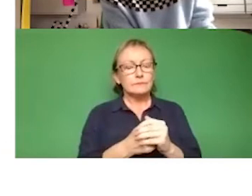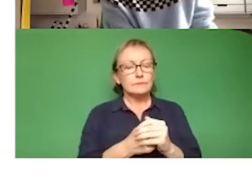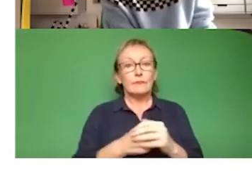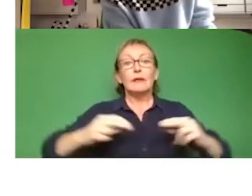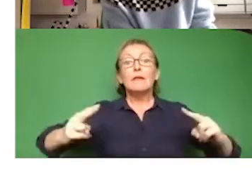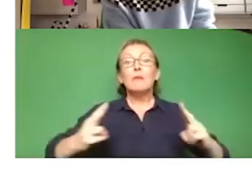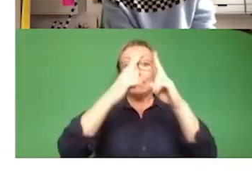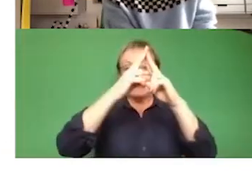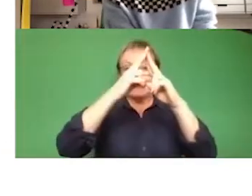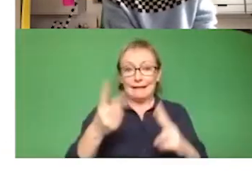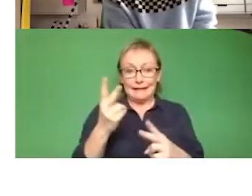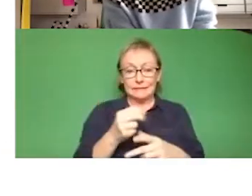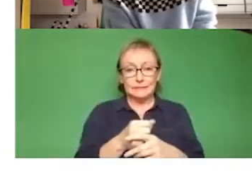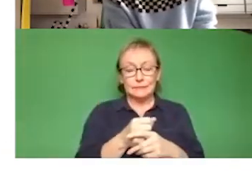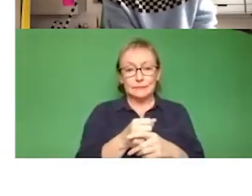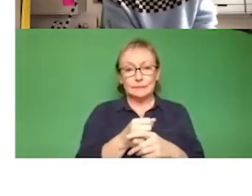it's actually